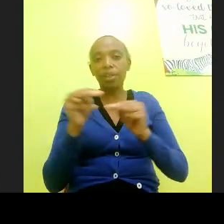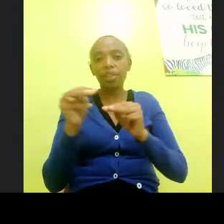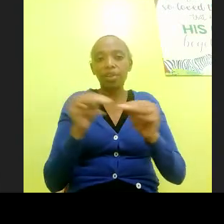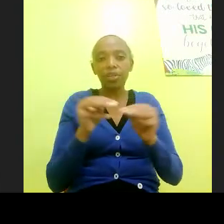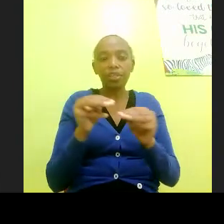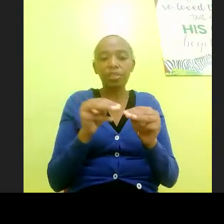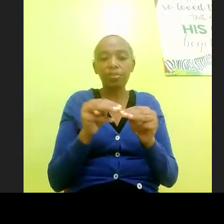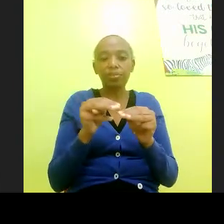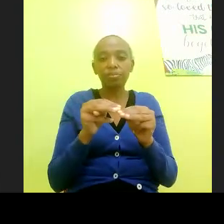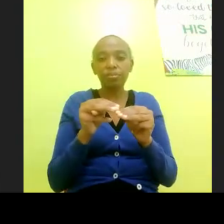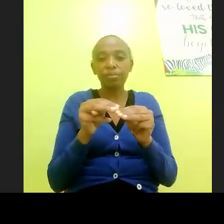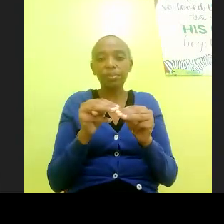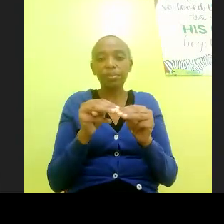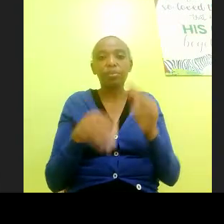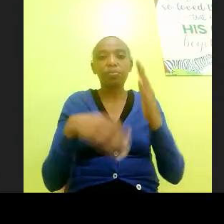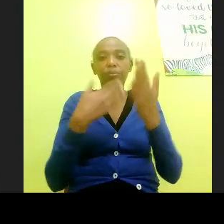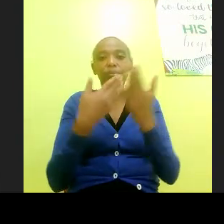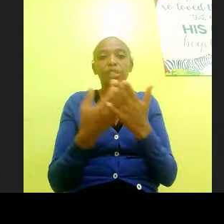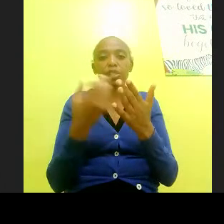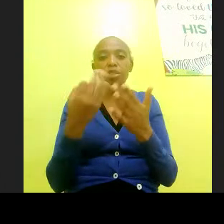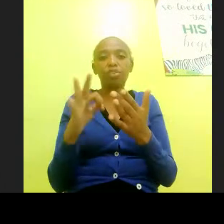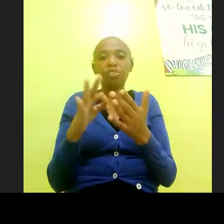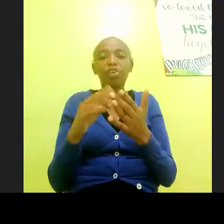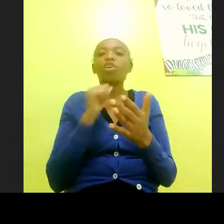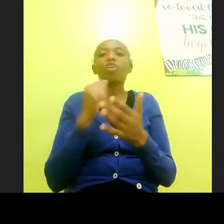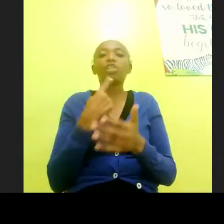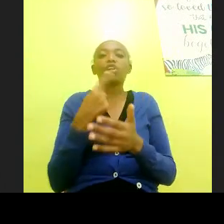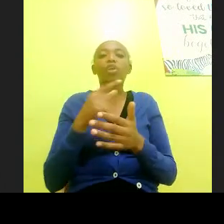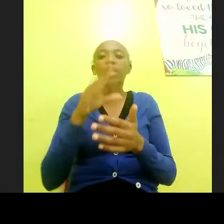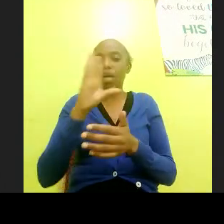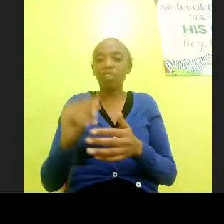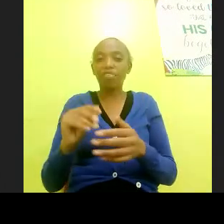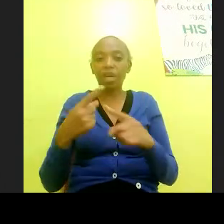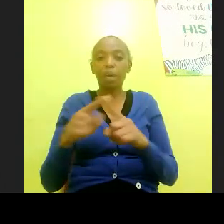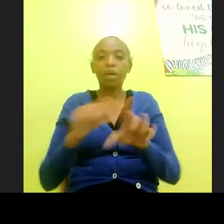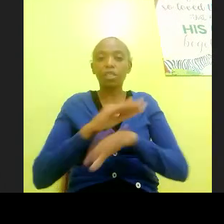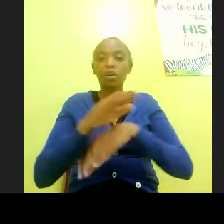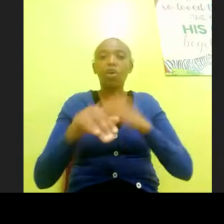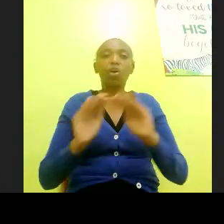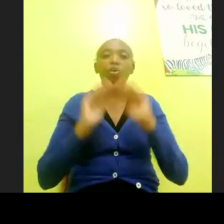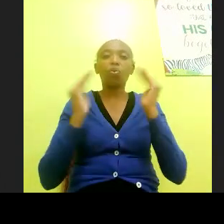methodological proposition for not only Africa, but all world regions.